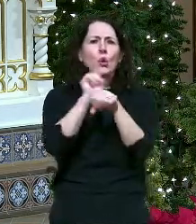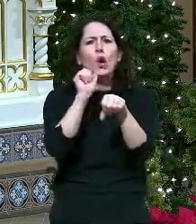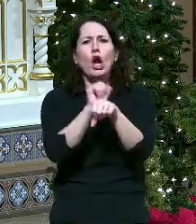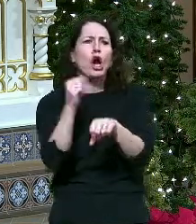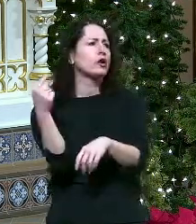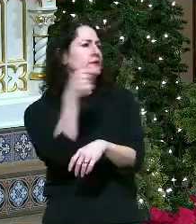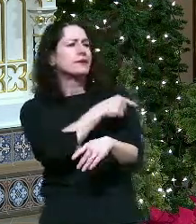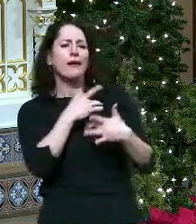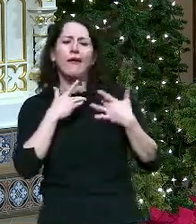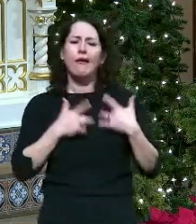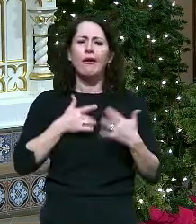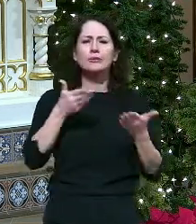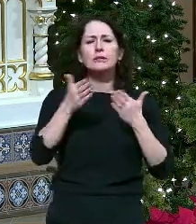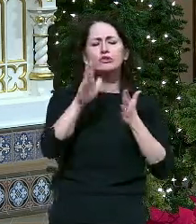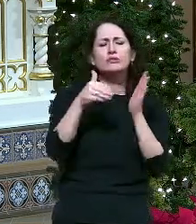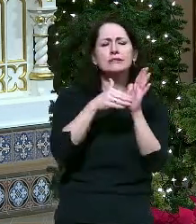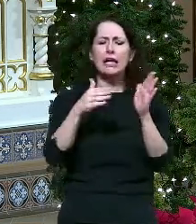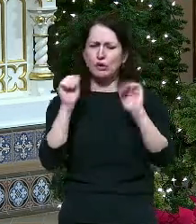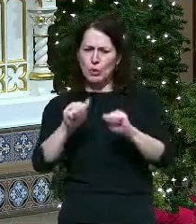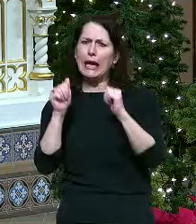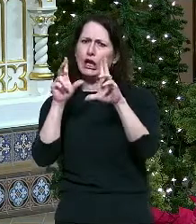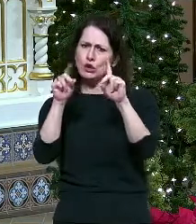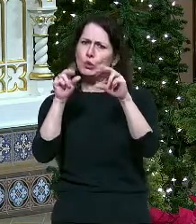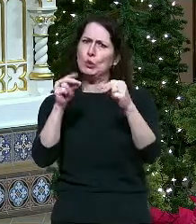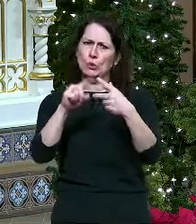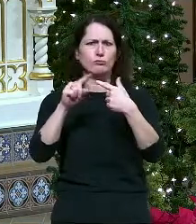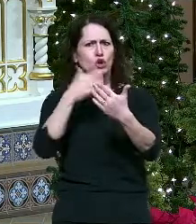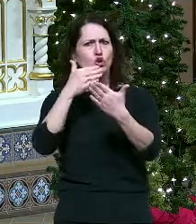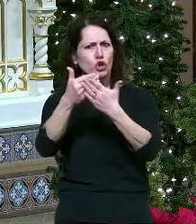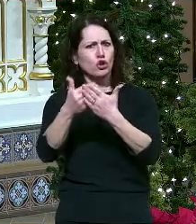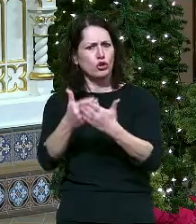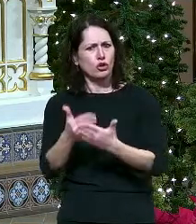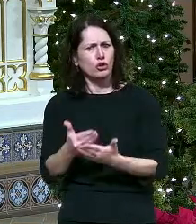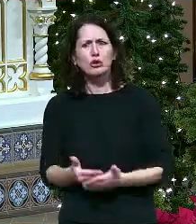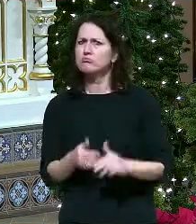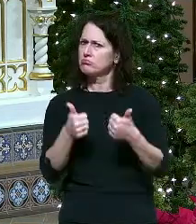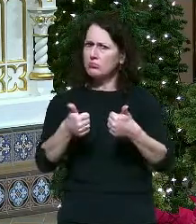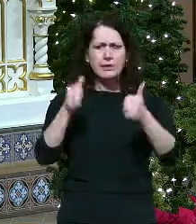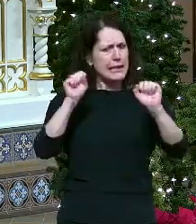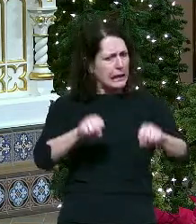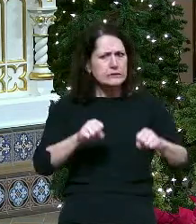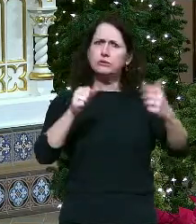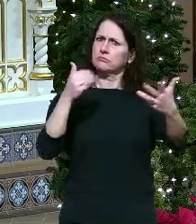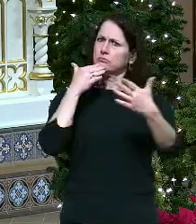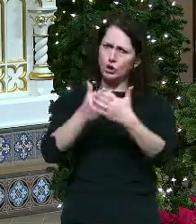Heart Ministry Center. We can, you know, we can do all kinds of good stuff.